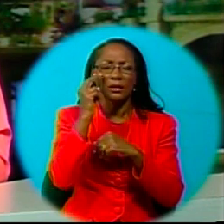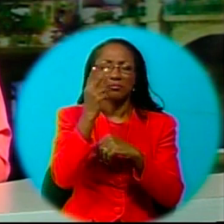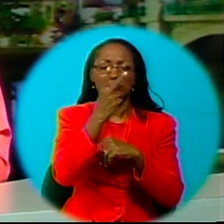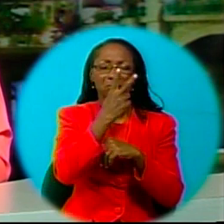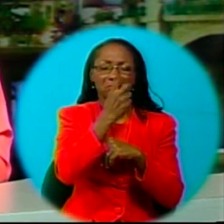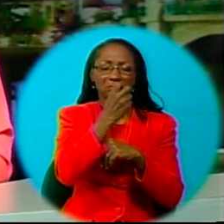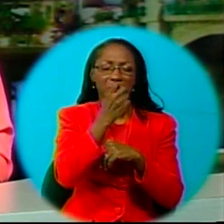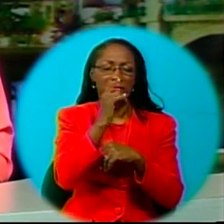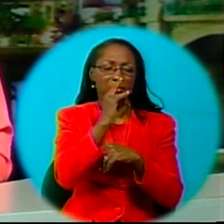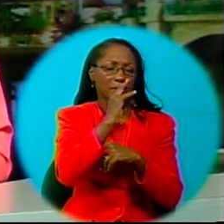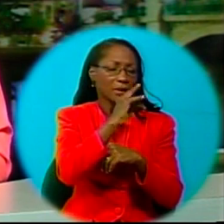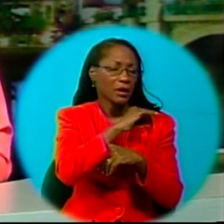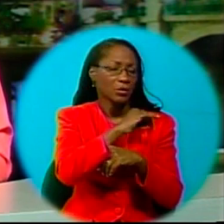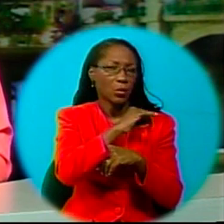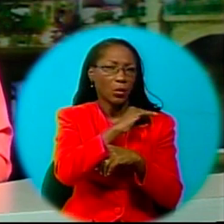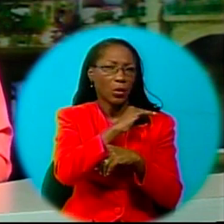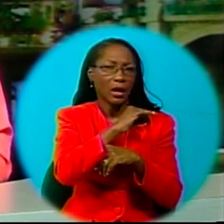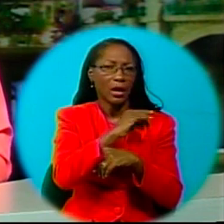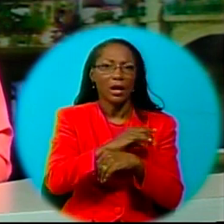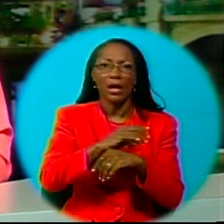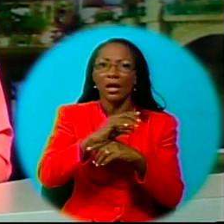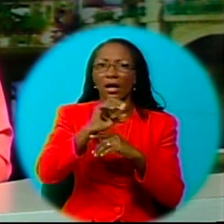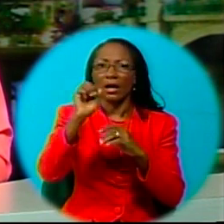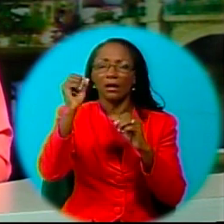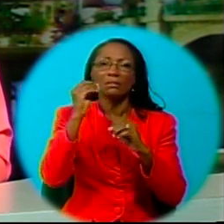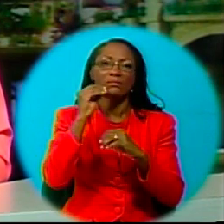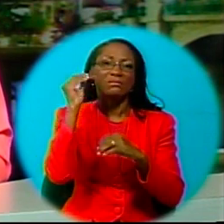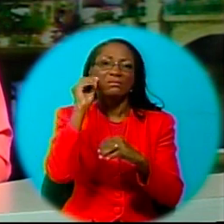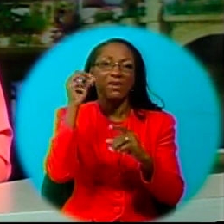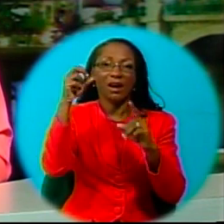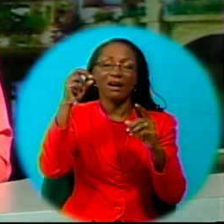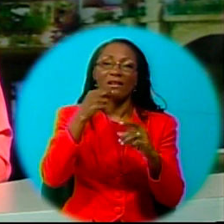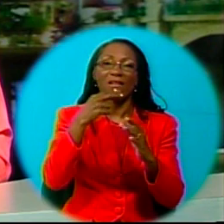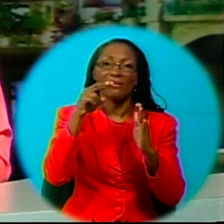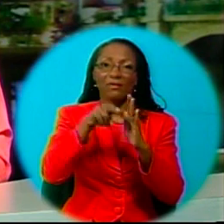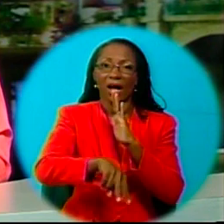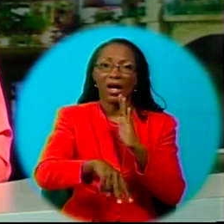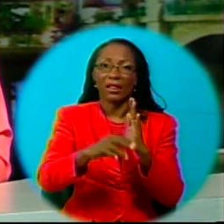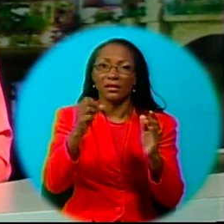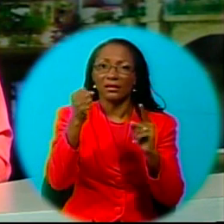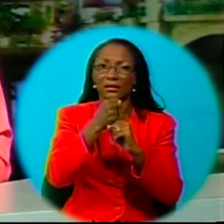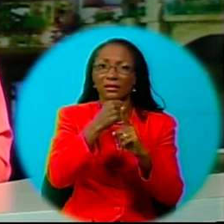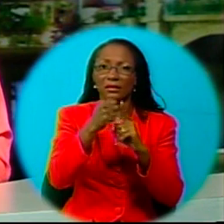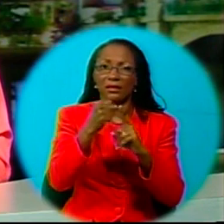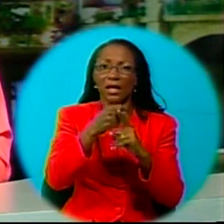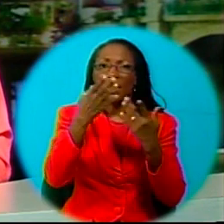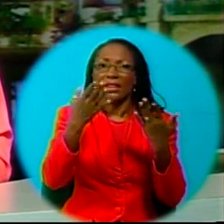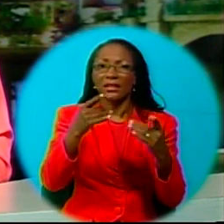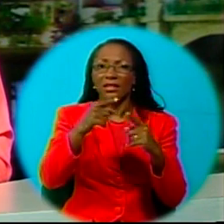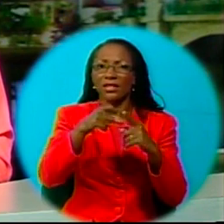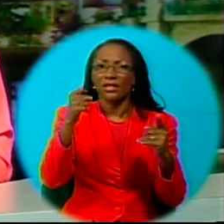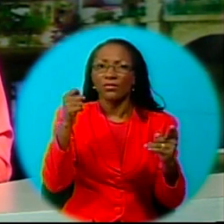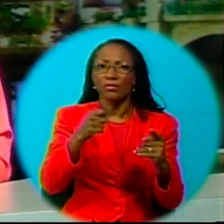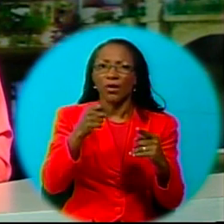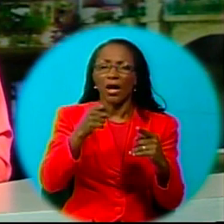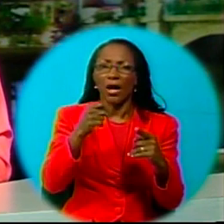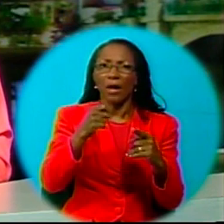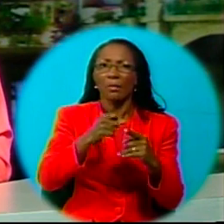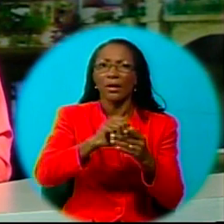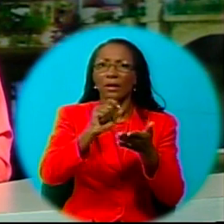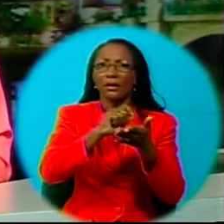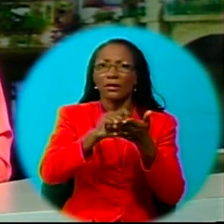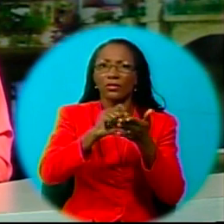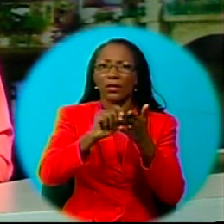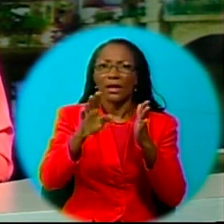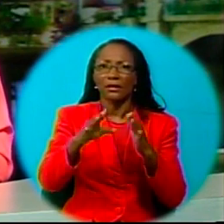domestic violence. The issue has been raised by consultant, forensic psychiatric specialist, broadcaster and writer